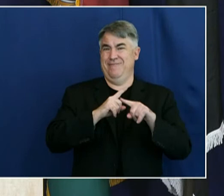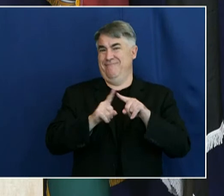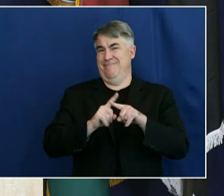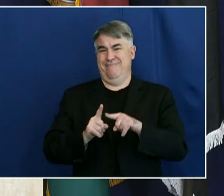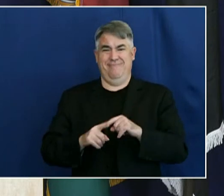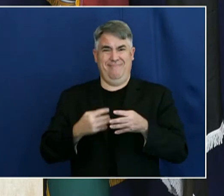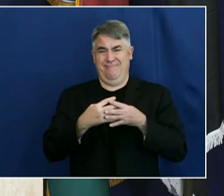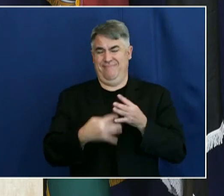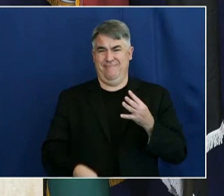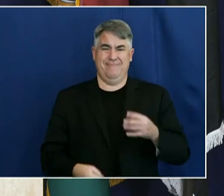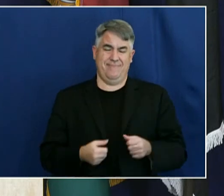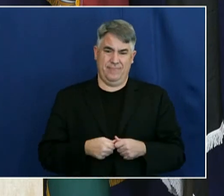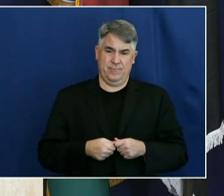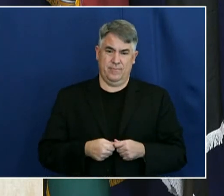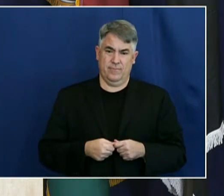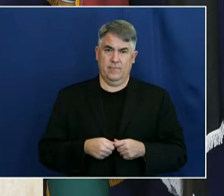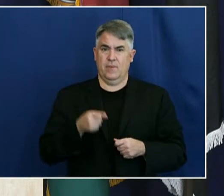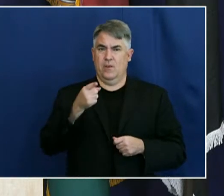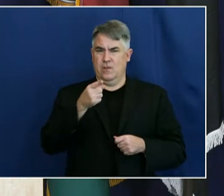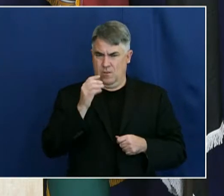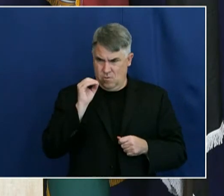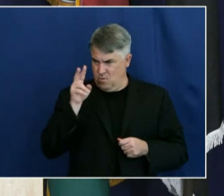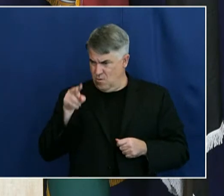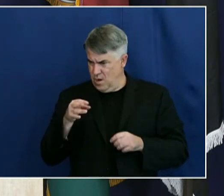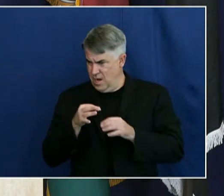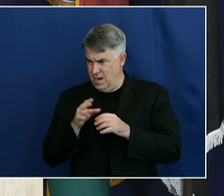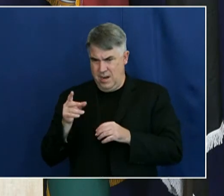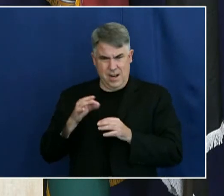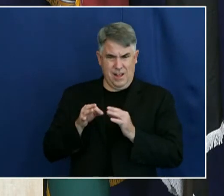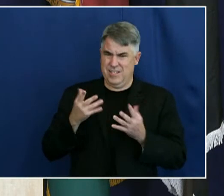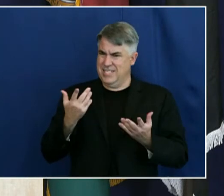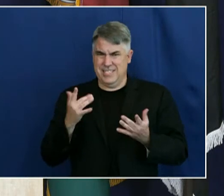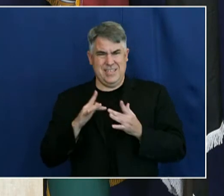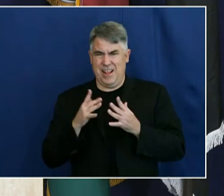have internet access, you can call MyTern's toll-free hotline